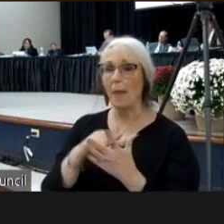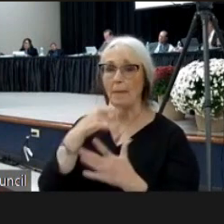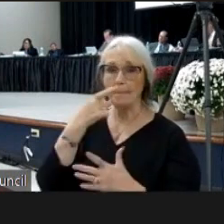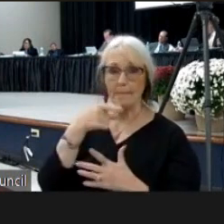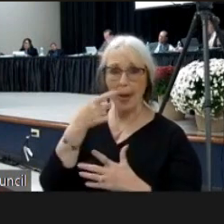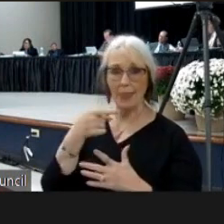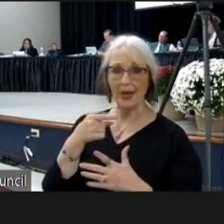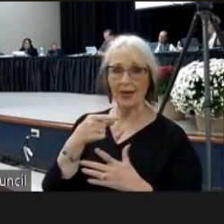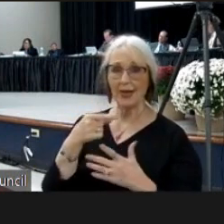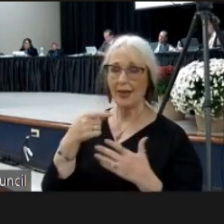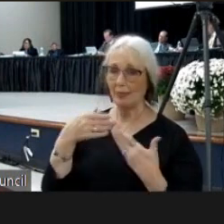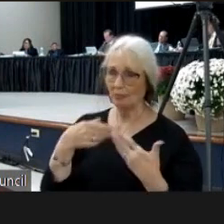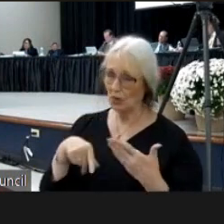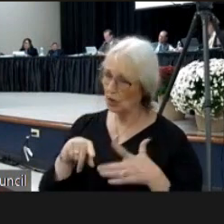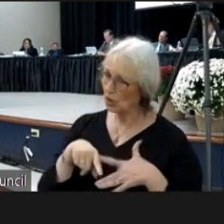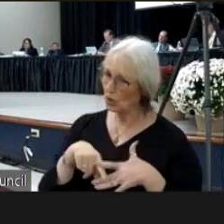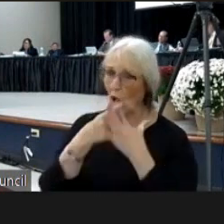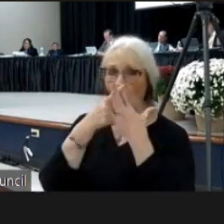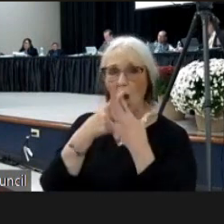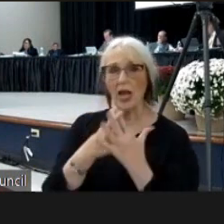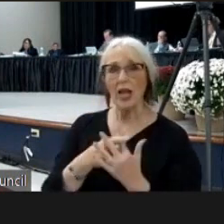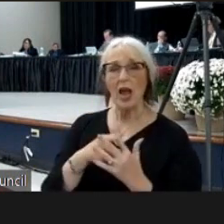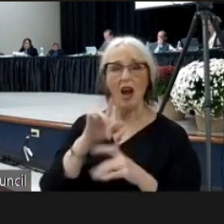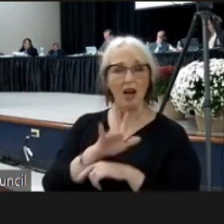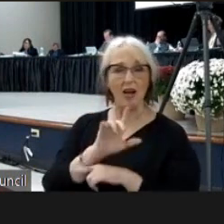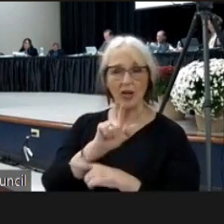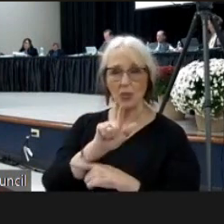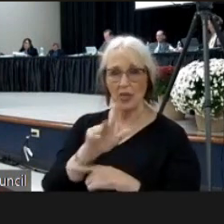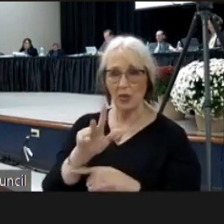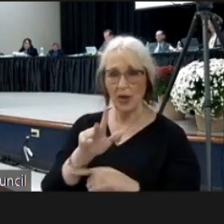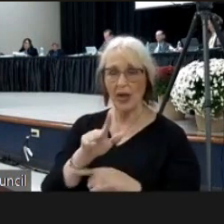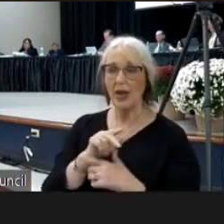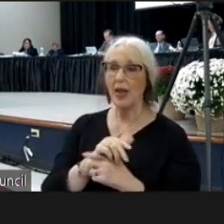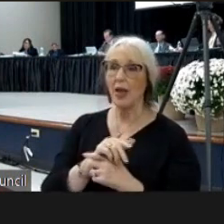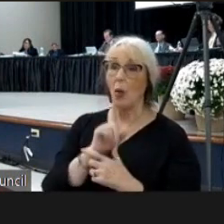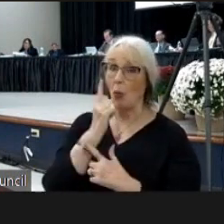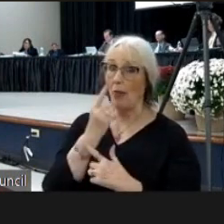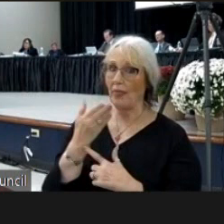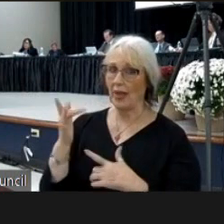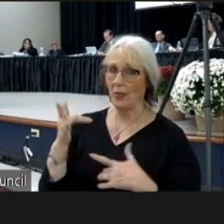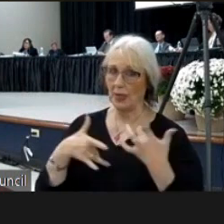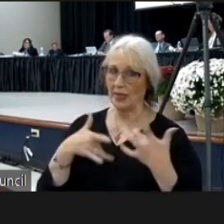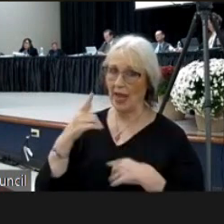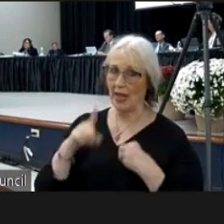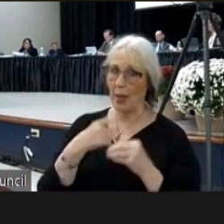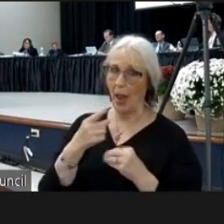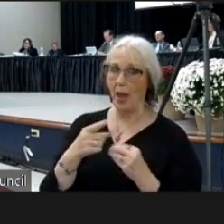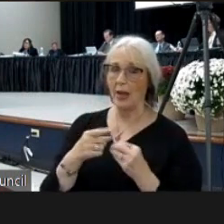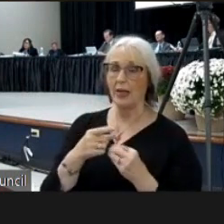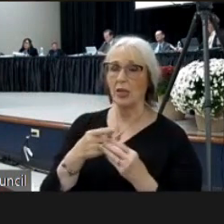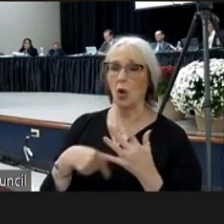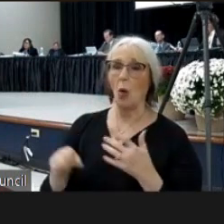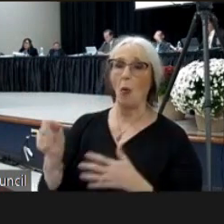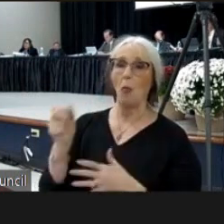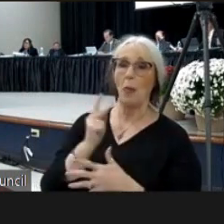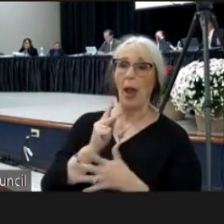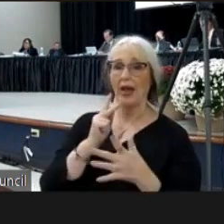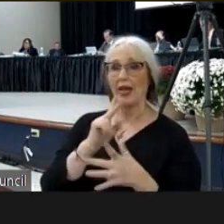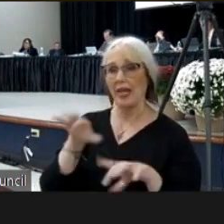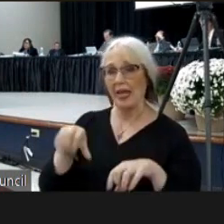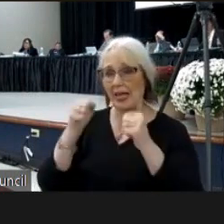early 2023. And really, one of the things that we're excited about here is to tap back into that